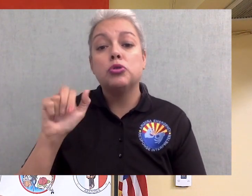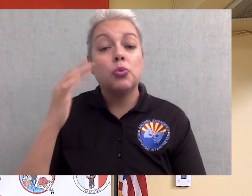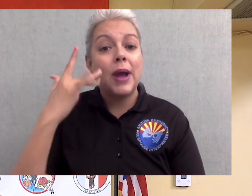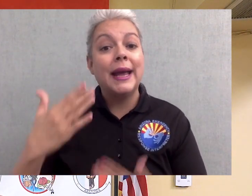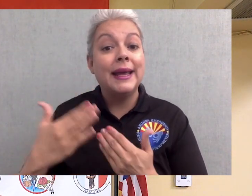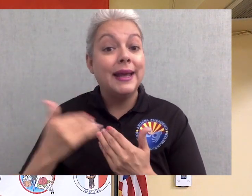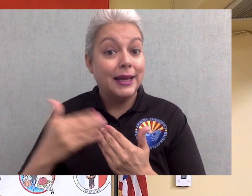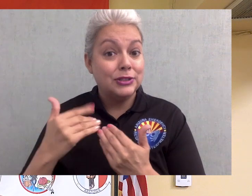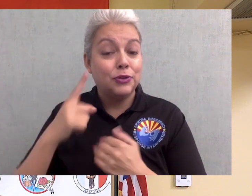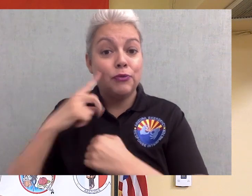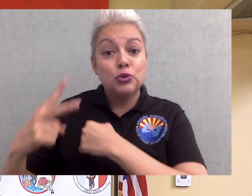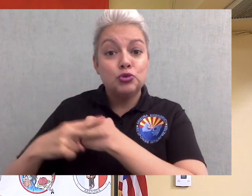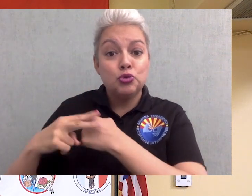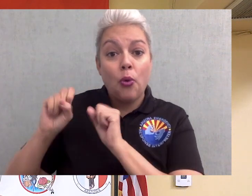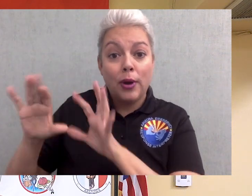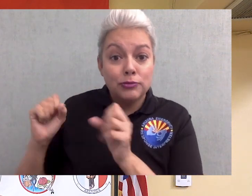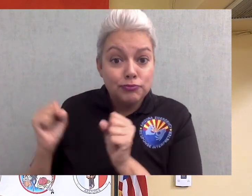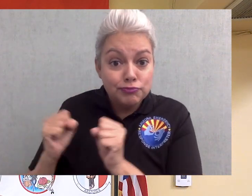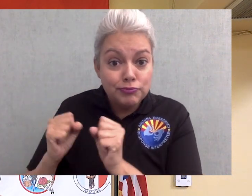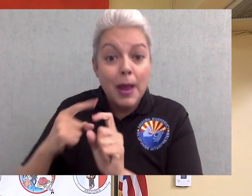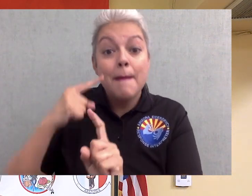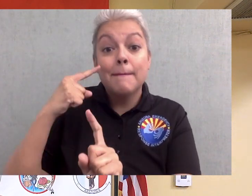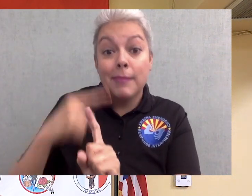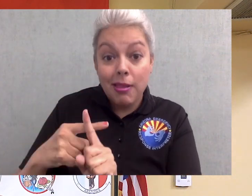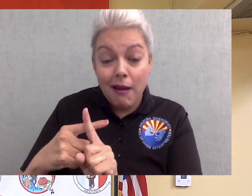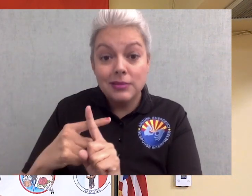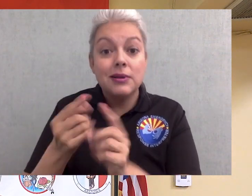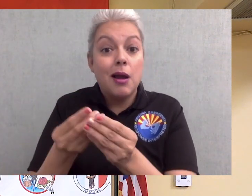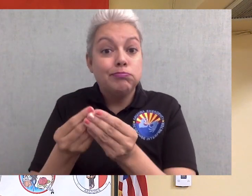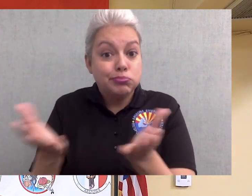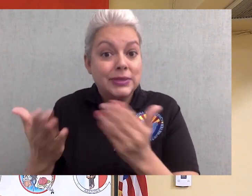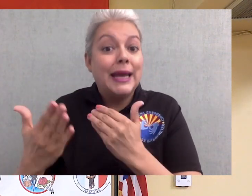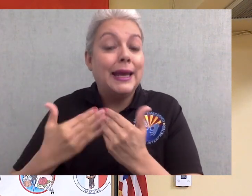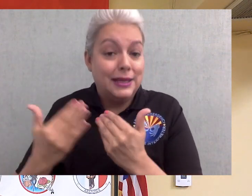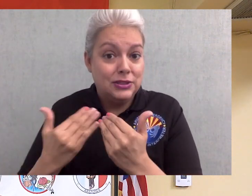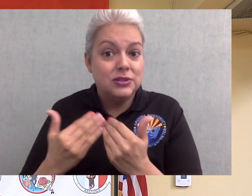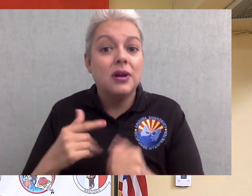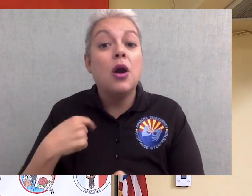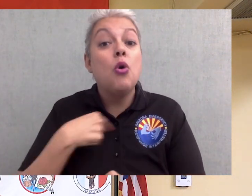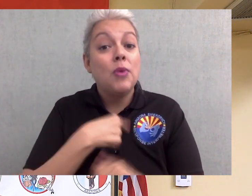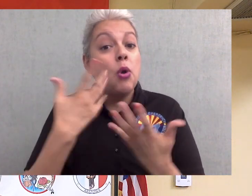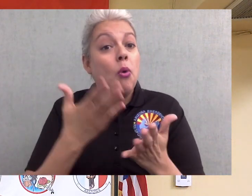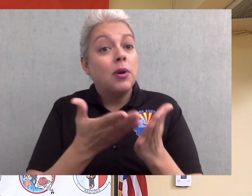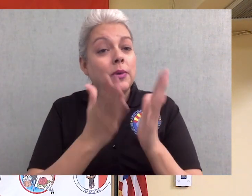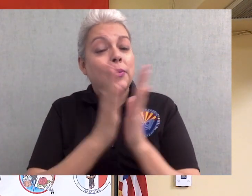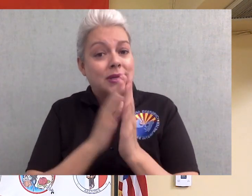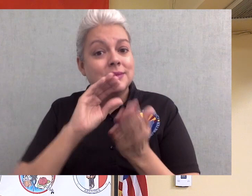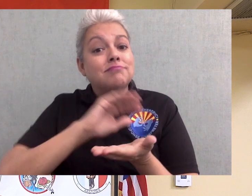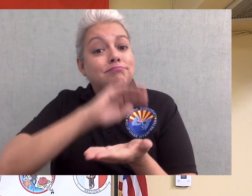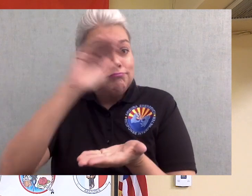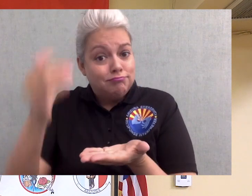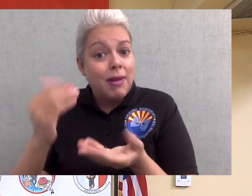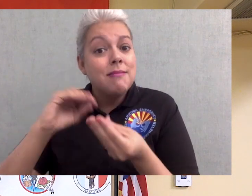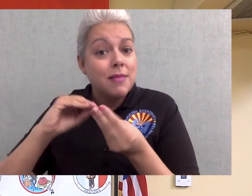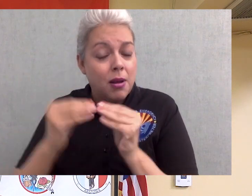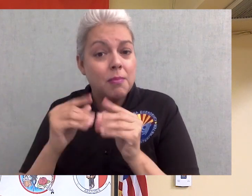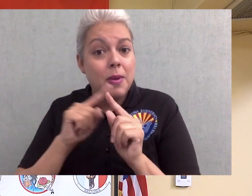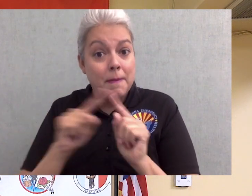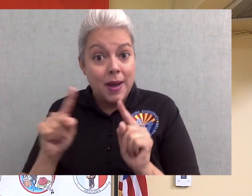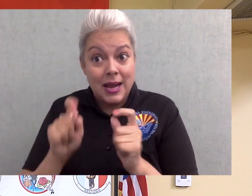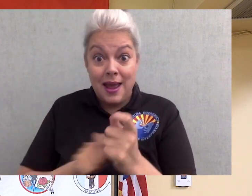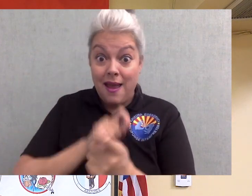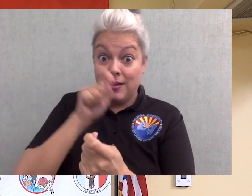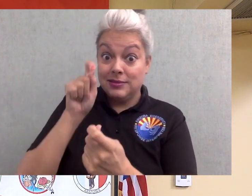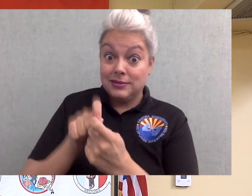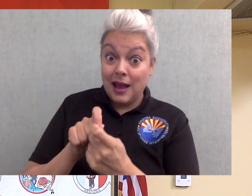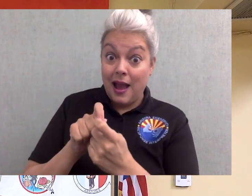easier to give. We have made a request for a certain amount of doses, but the reality is we don't know what we're going to get until NA Health Service actually sends